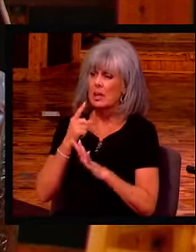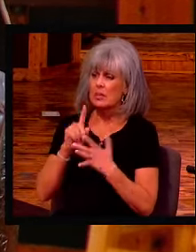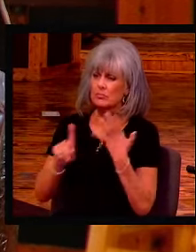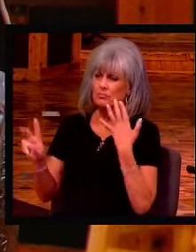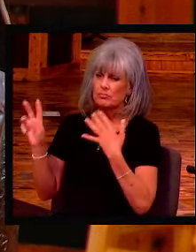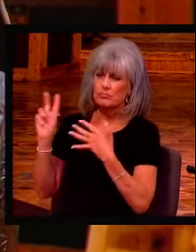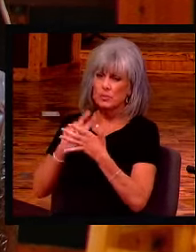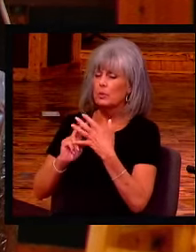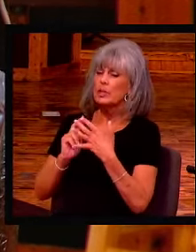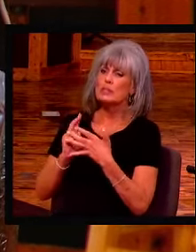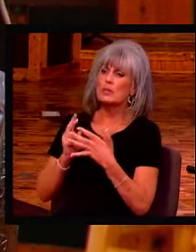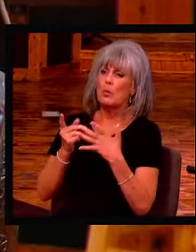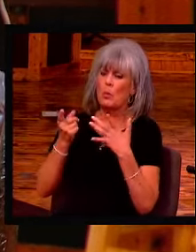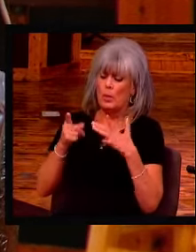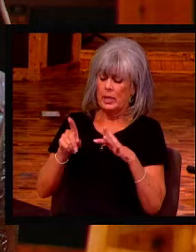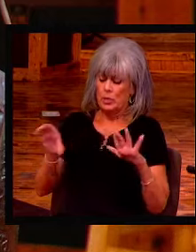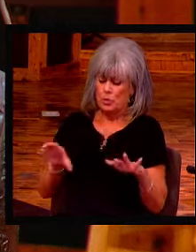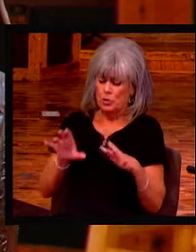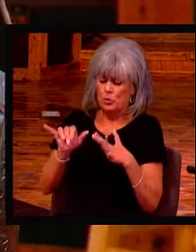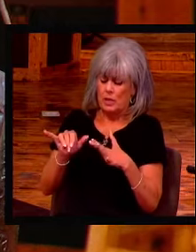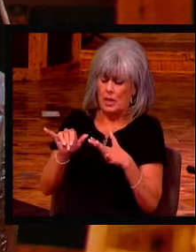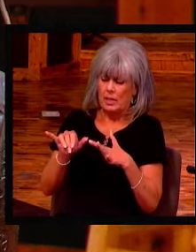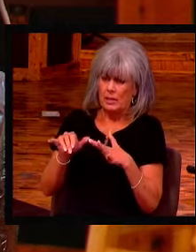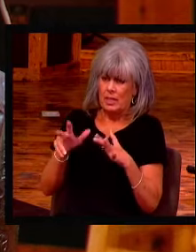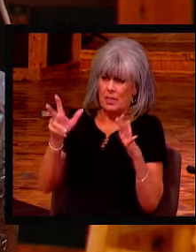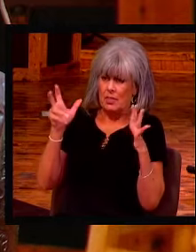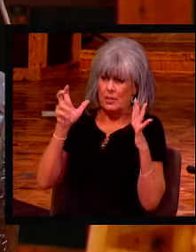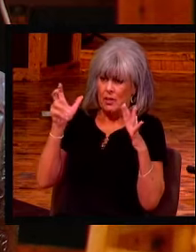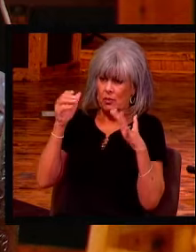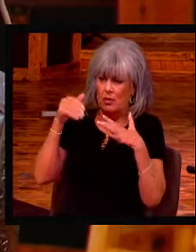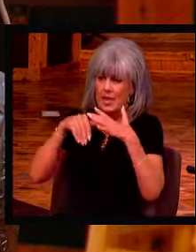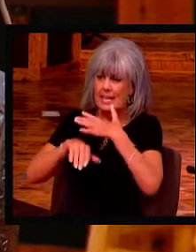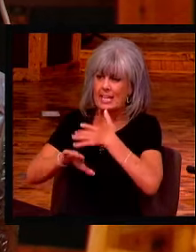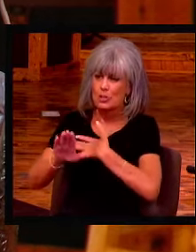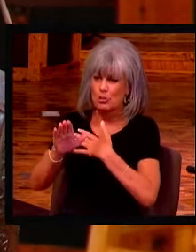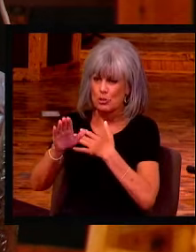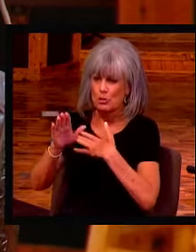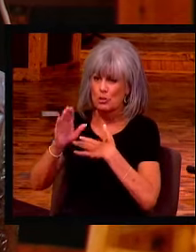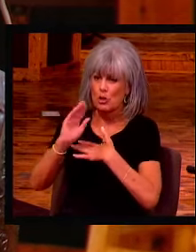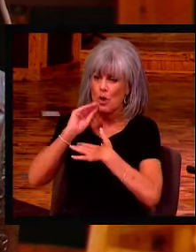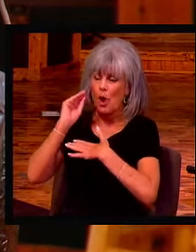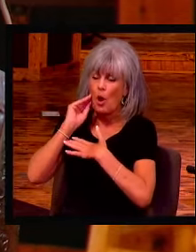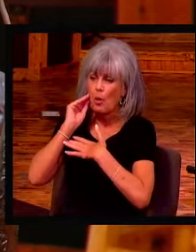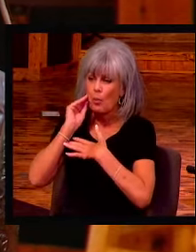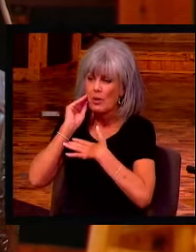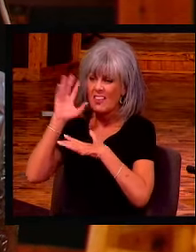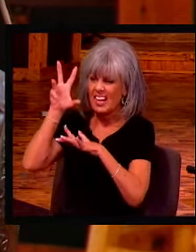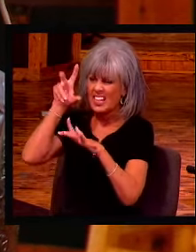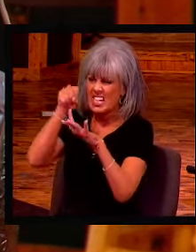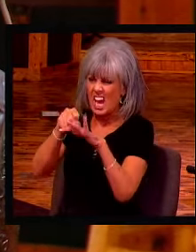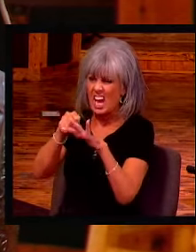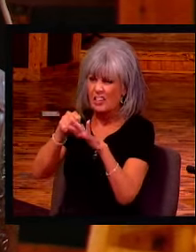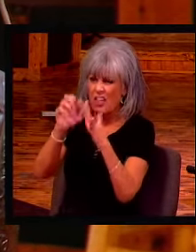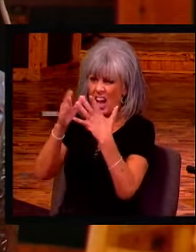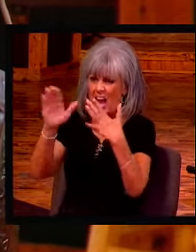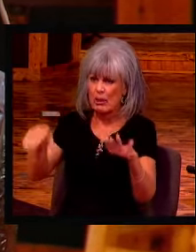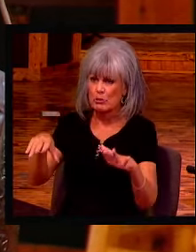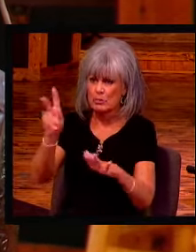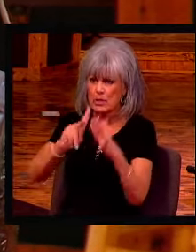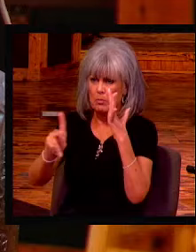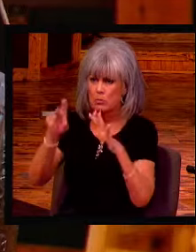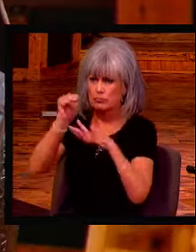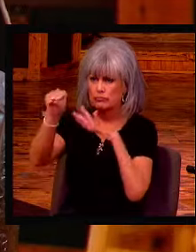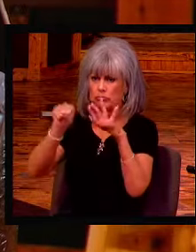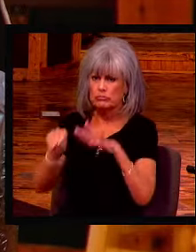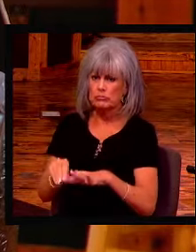comes into your home, he doesn't really deal with the children. He attacks the head of the household. So if you're sending your